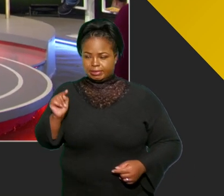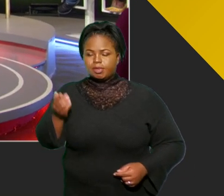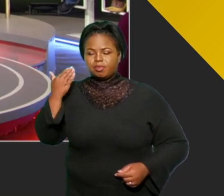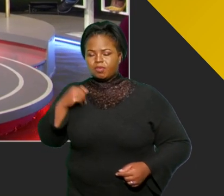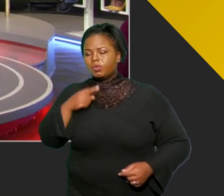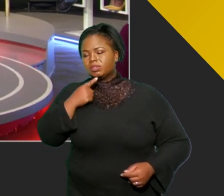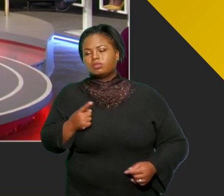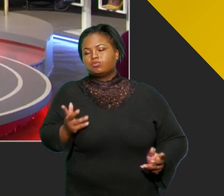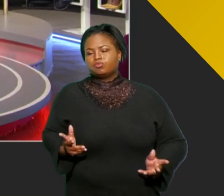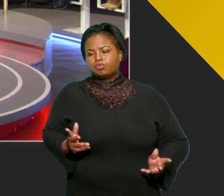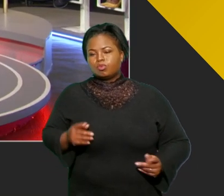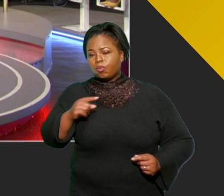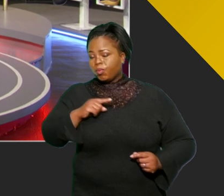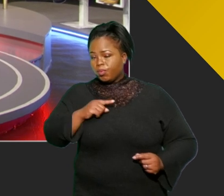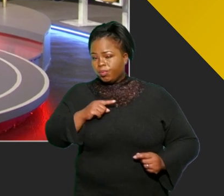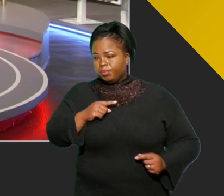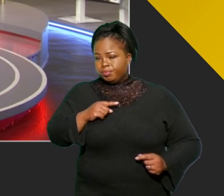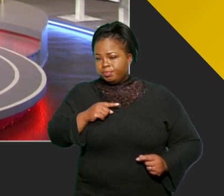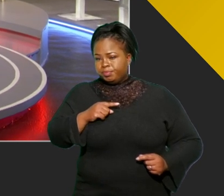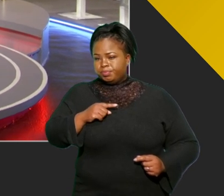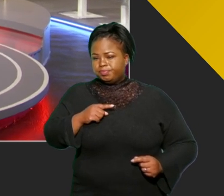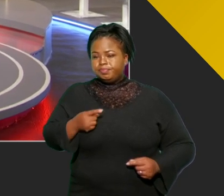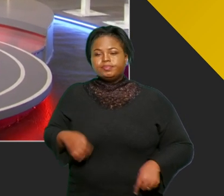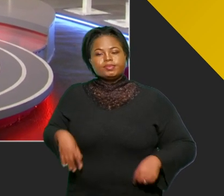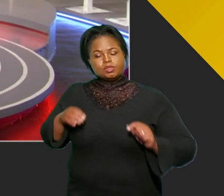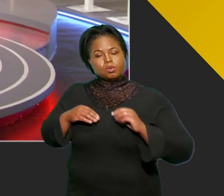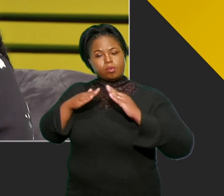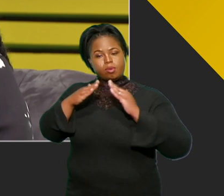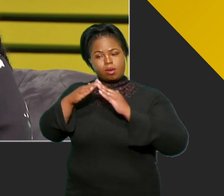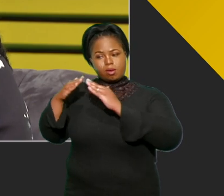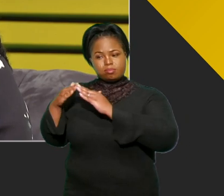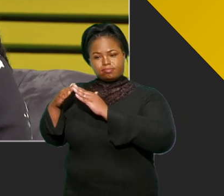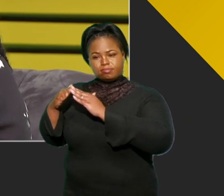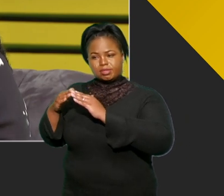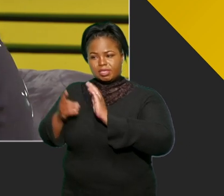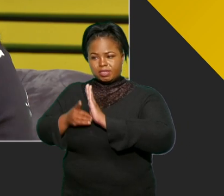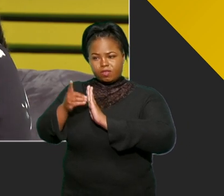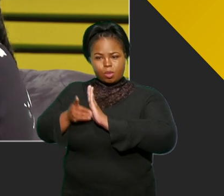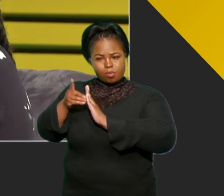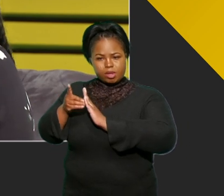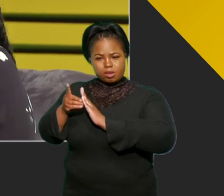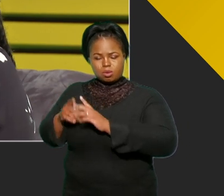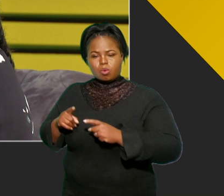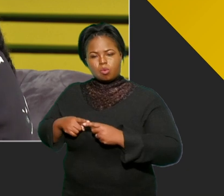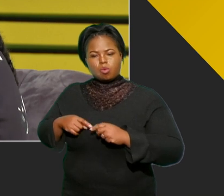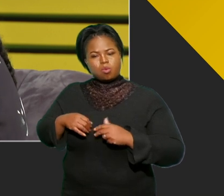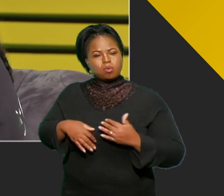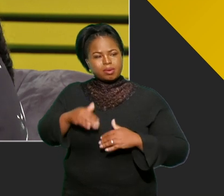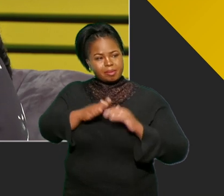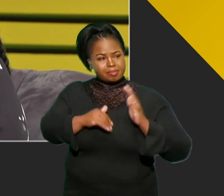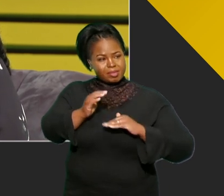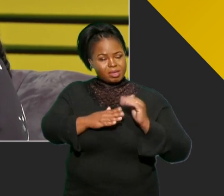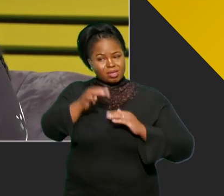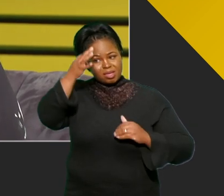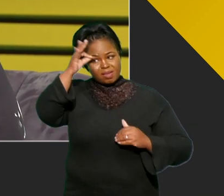was saying, is that when it comes to property developments or actual buildings or properties that are owned